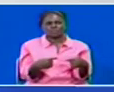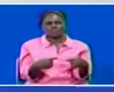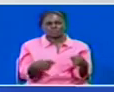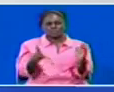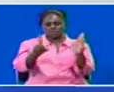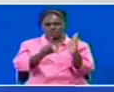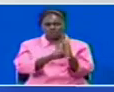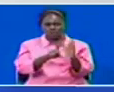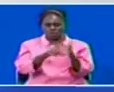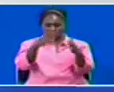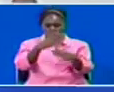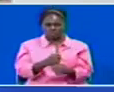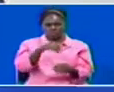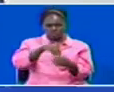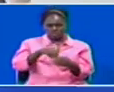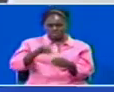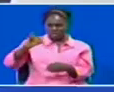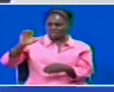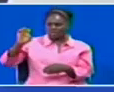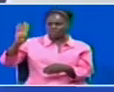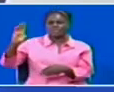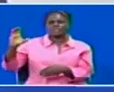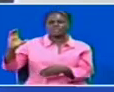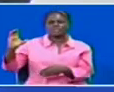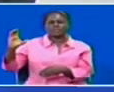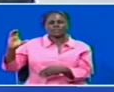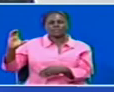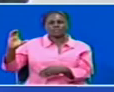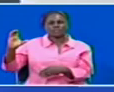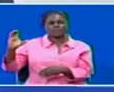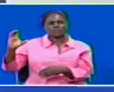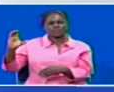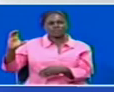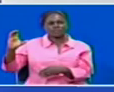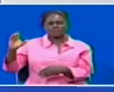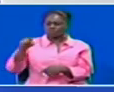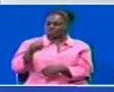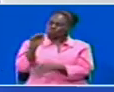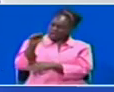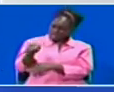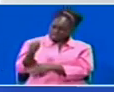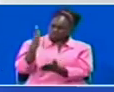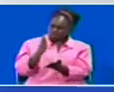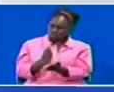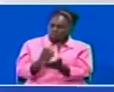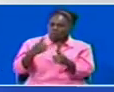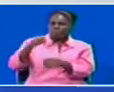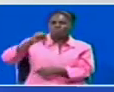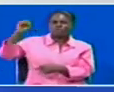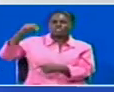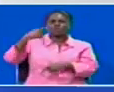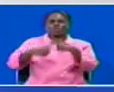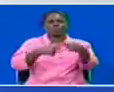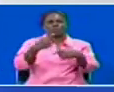law entrusted among IEBC. These are questions we should be asking, and political